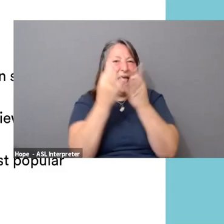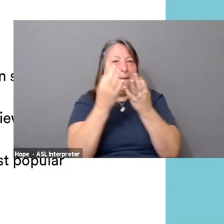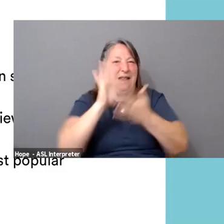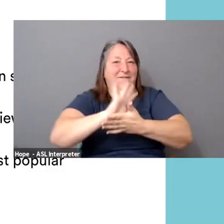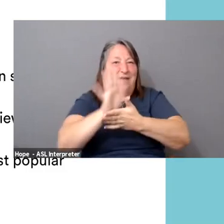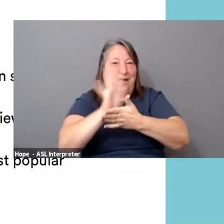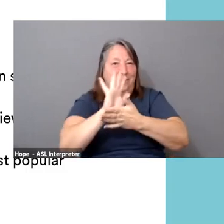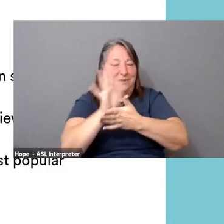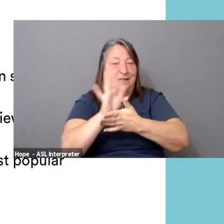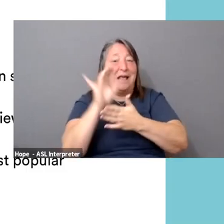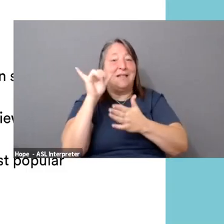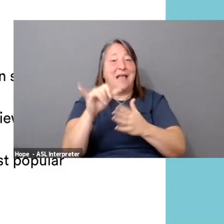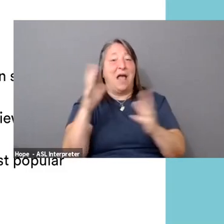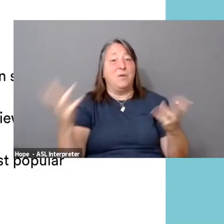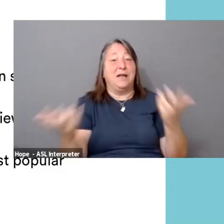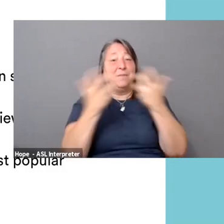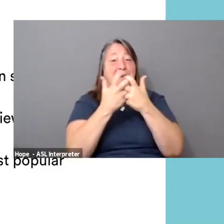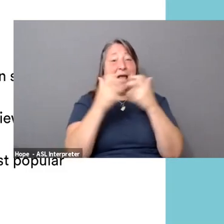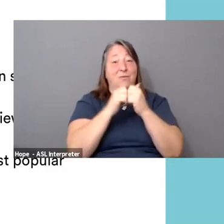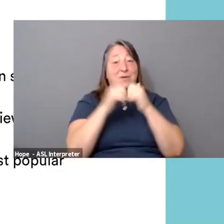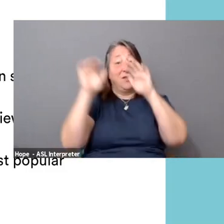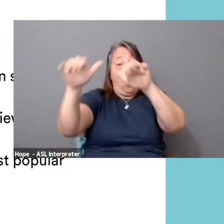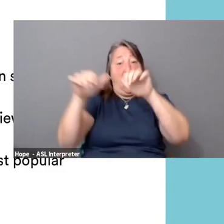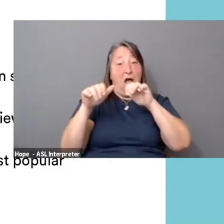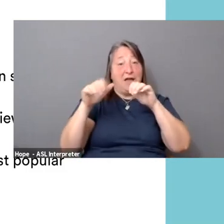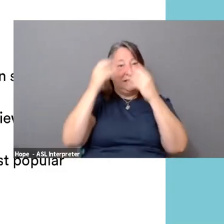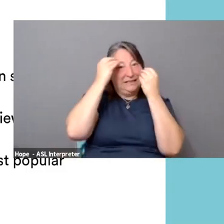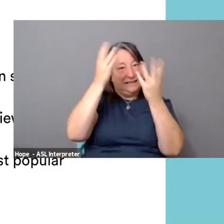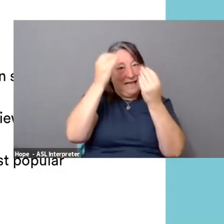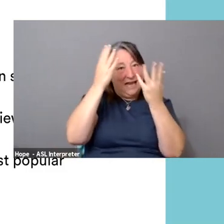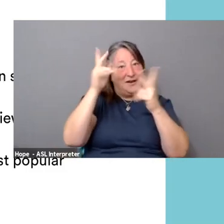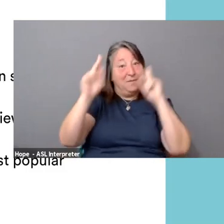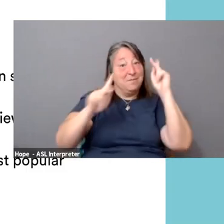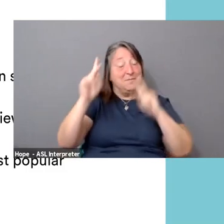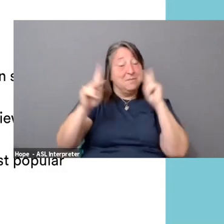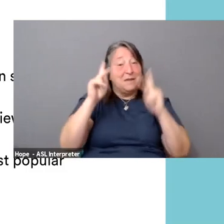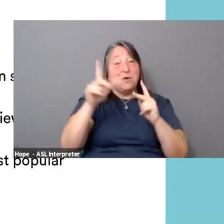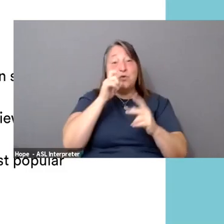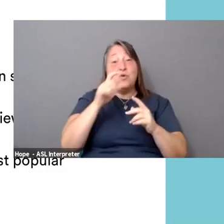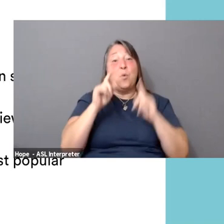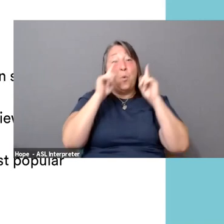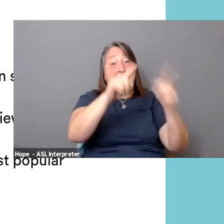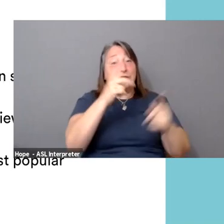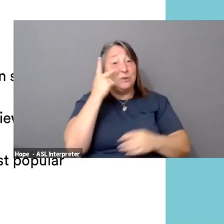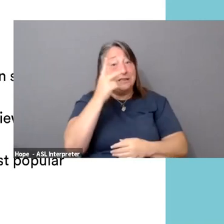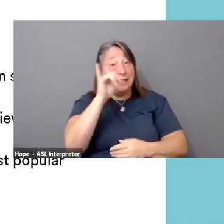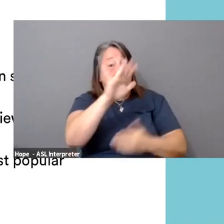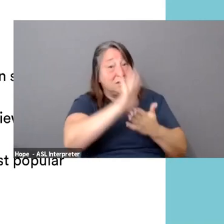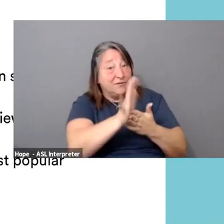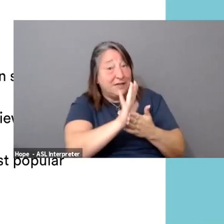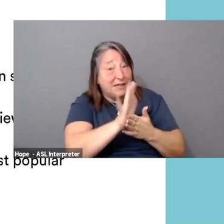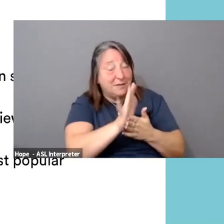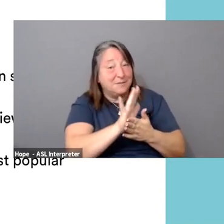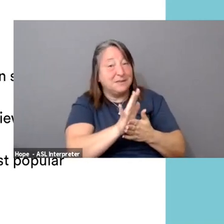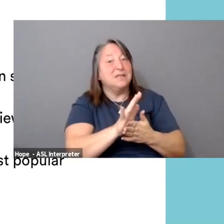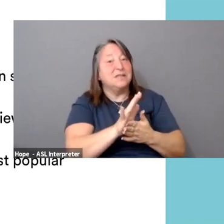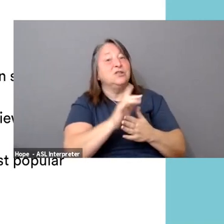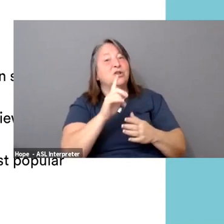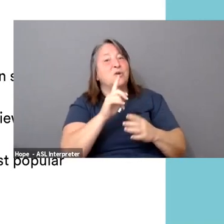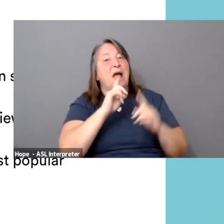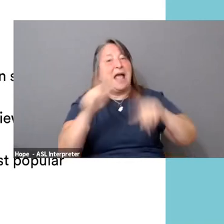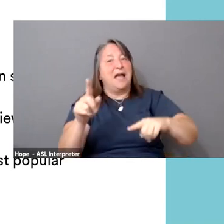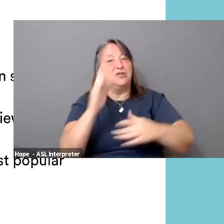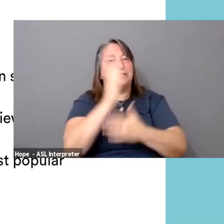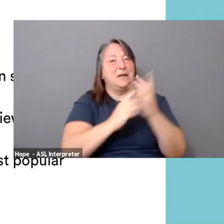combine that with audience data, folks who actually went to see those films, to answer some very specific questions. So just